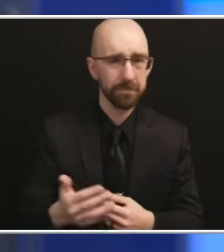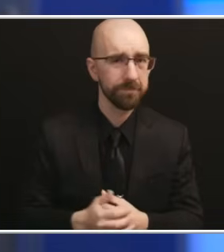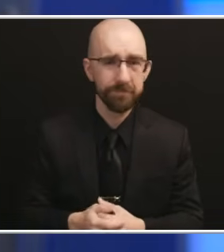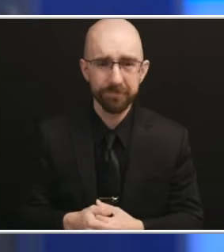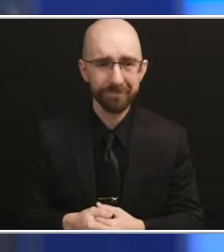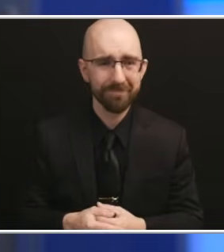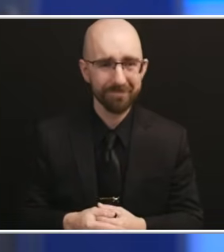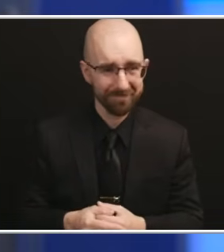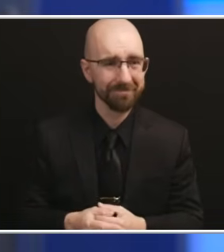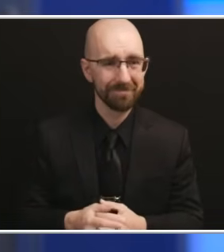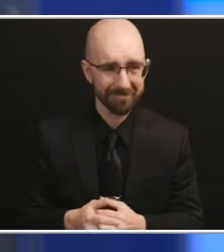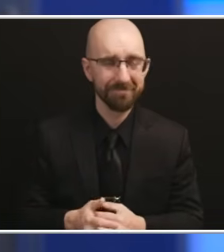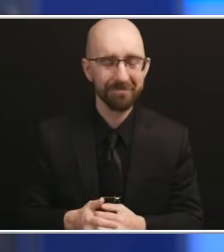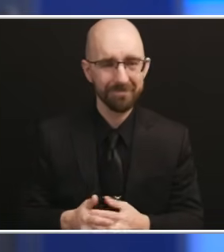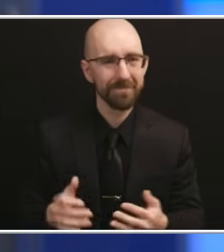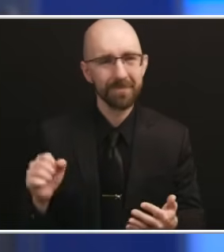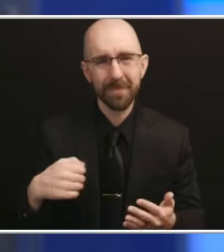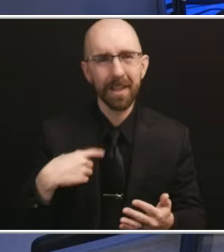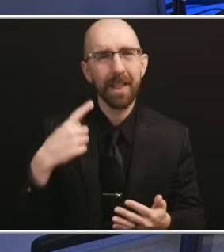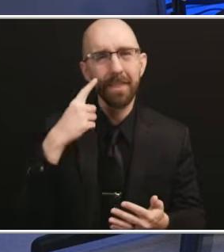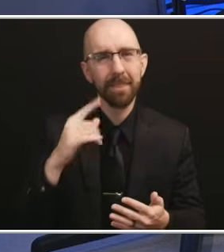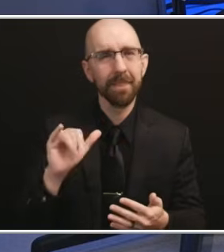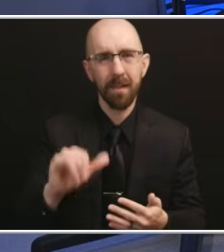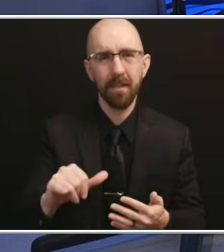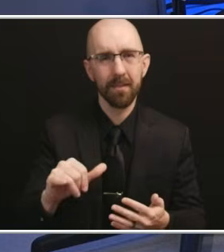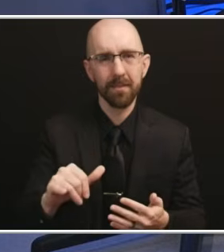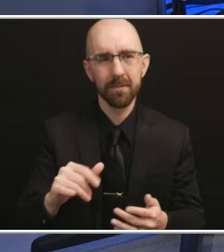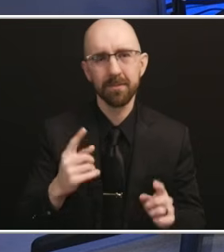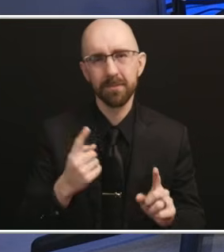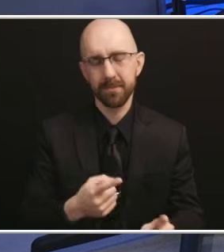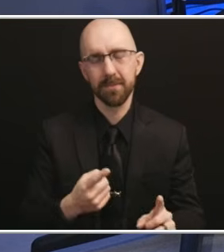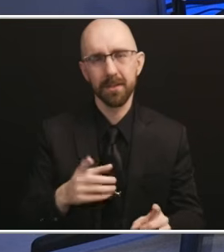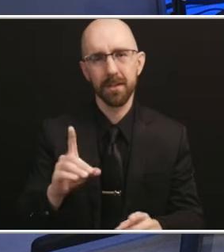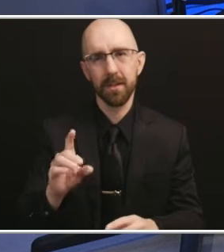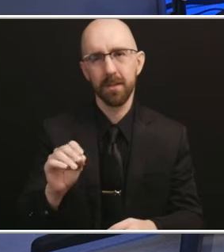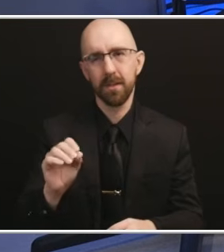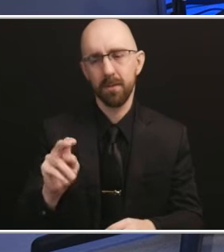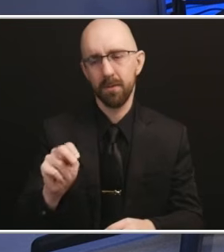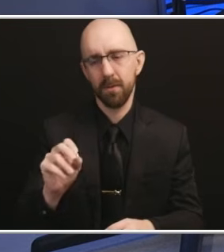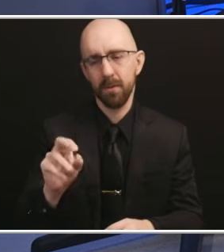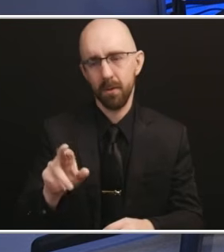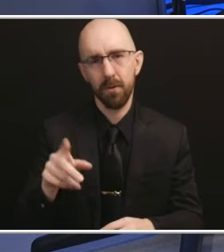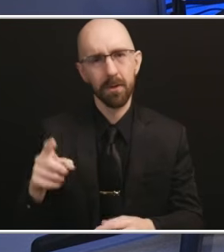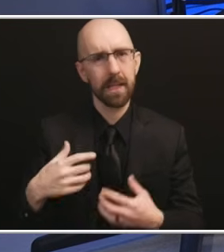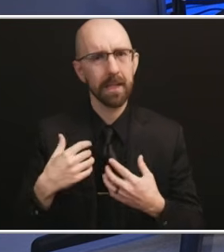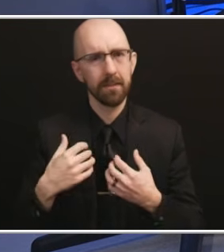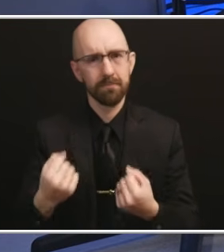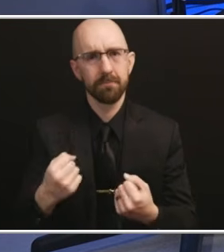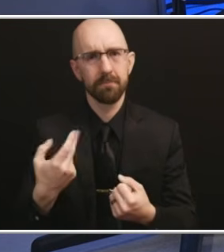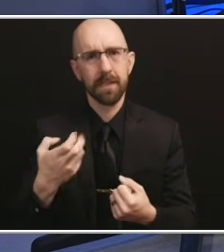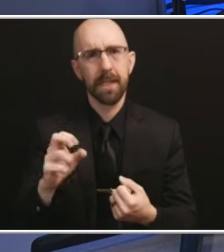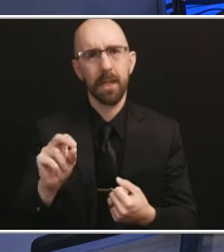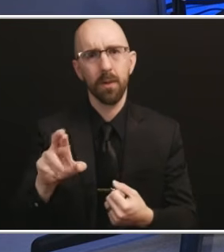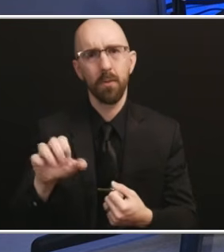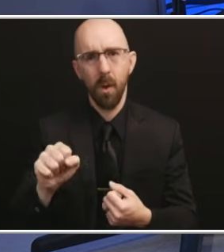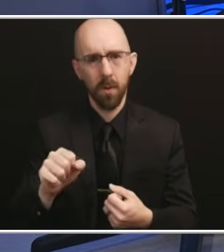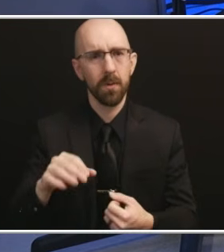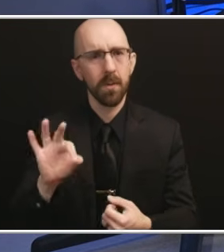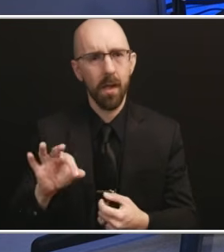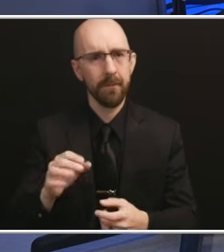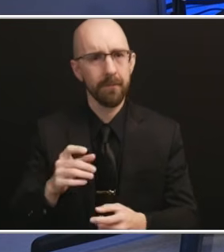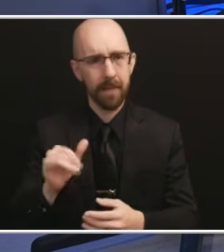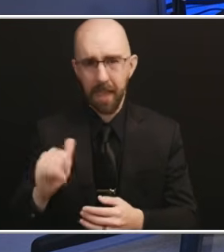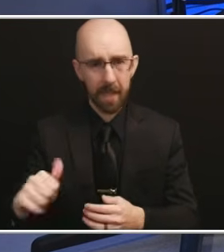Okay. Well, yeah, I think that's really it comes down to the donors are the heroes of many stories, and that being living donation as well